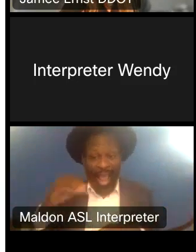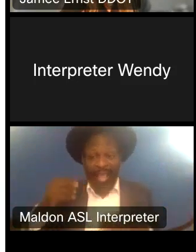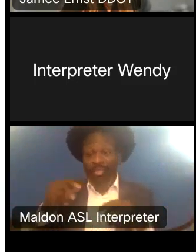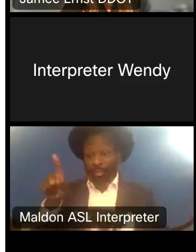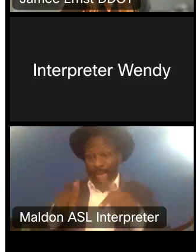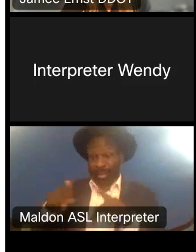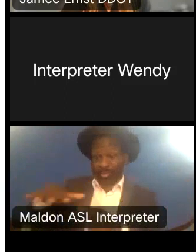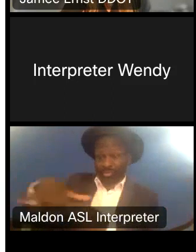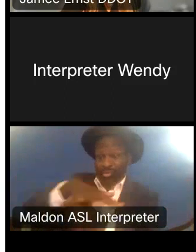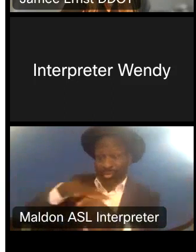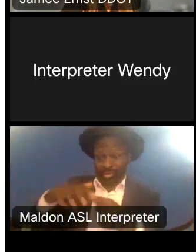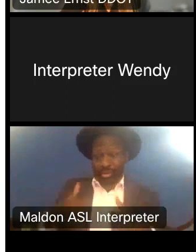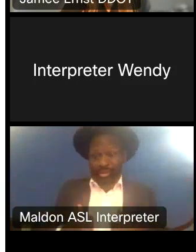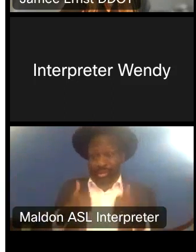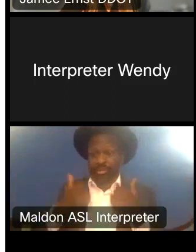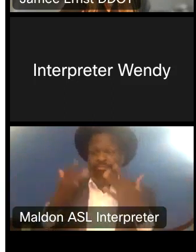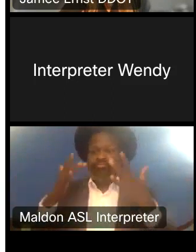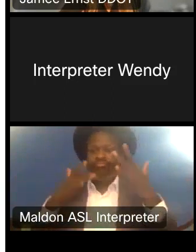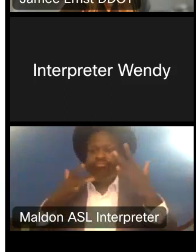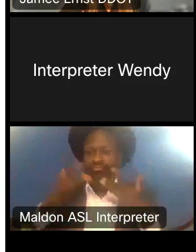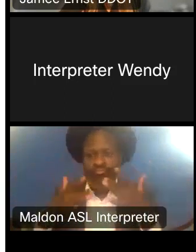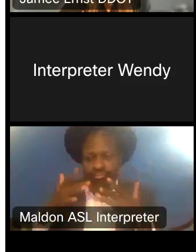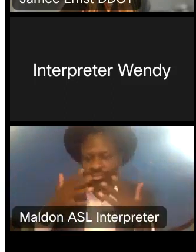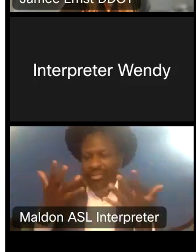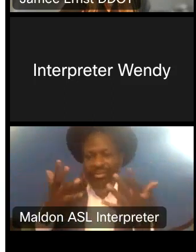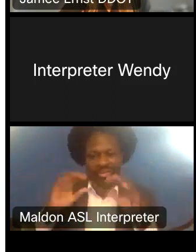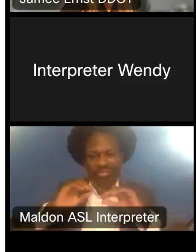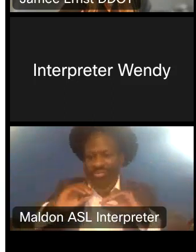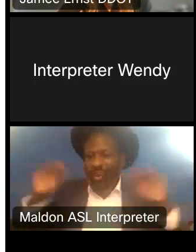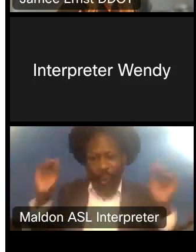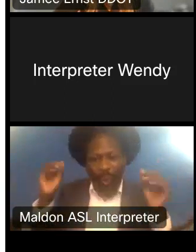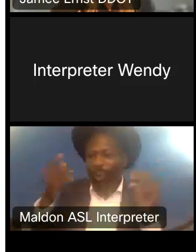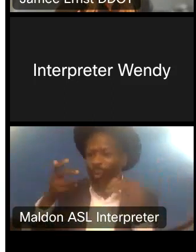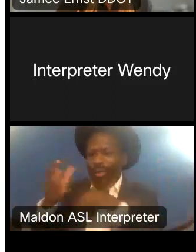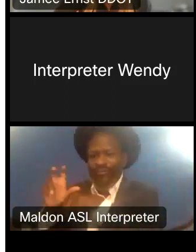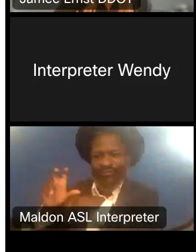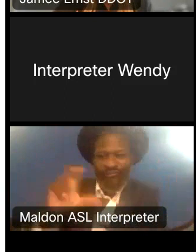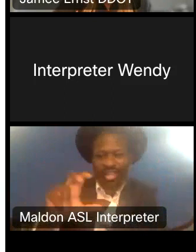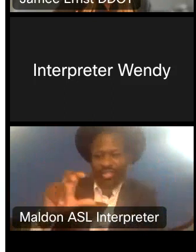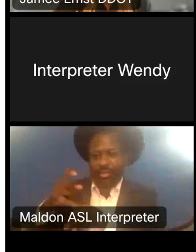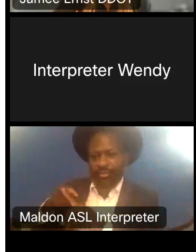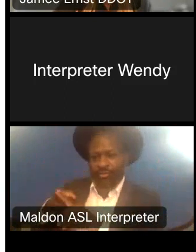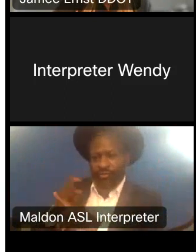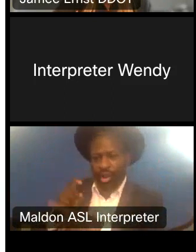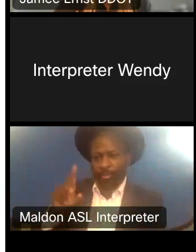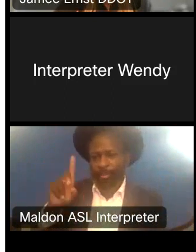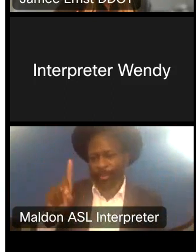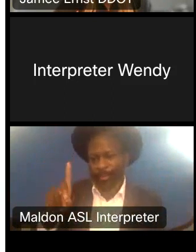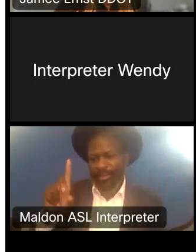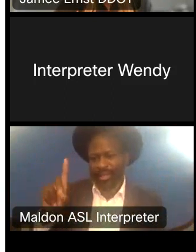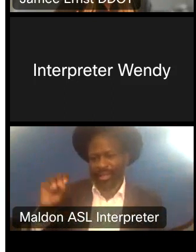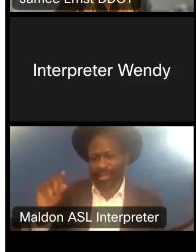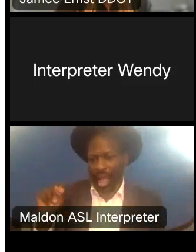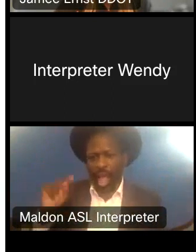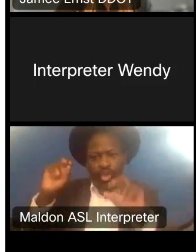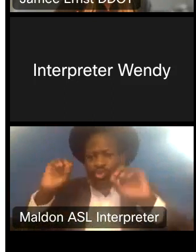starved of any investment at all by DDOT in bike facilities. And then finally,